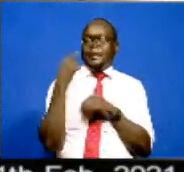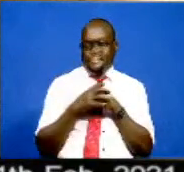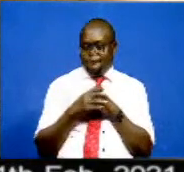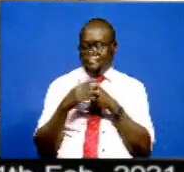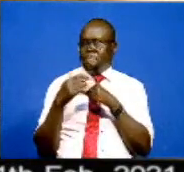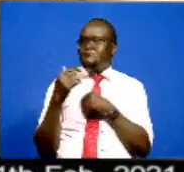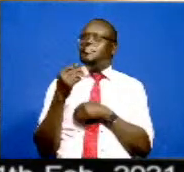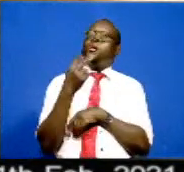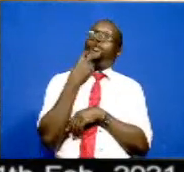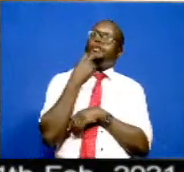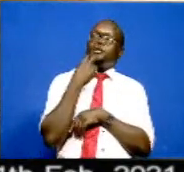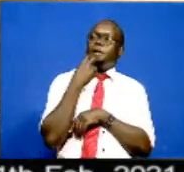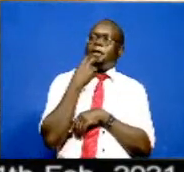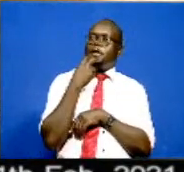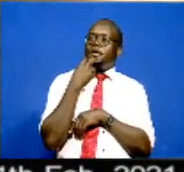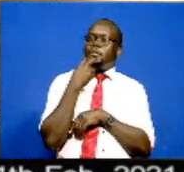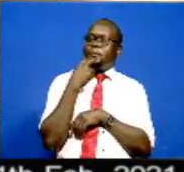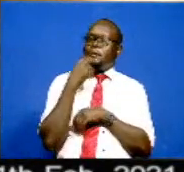February.